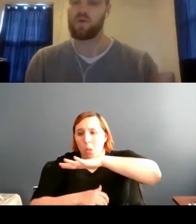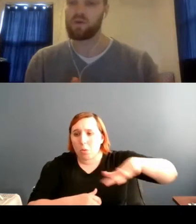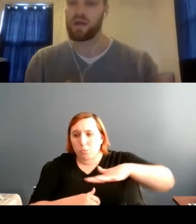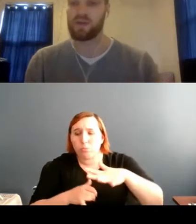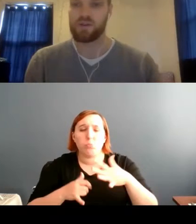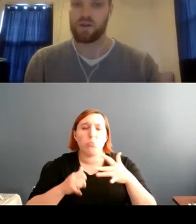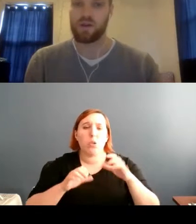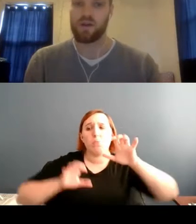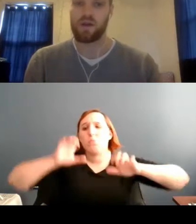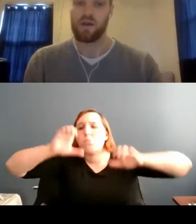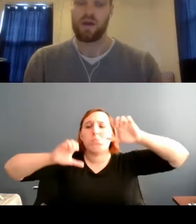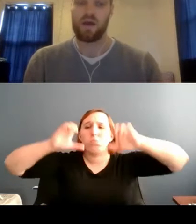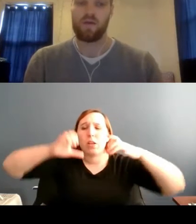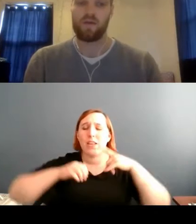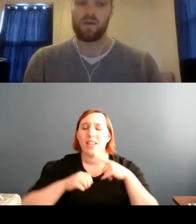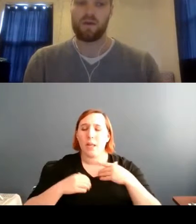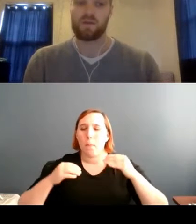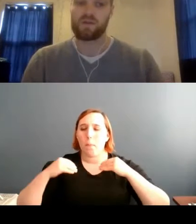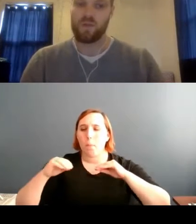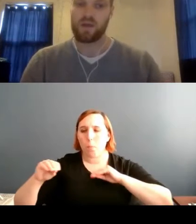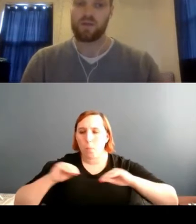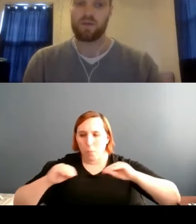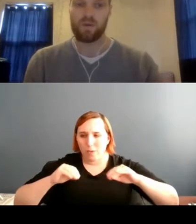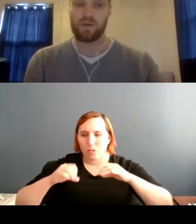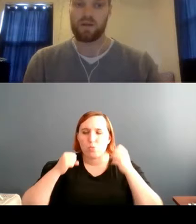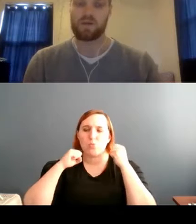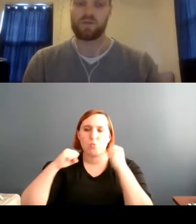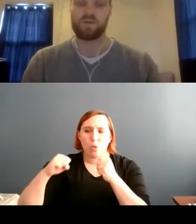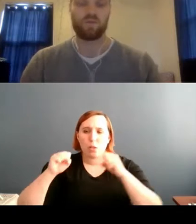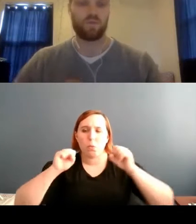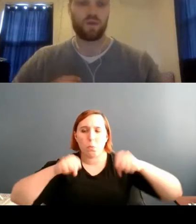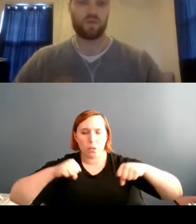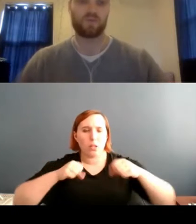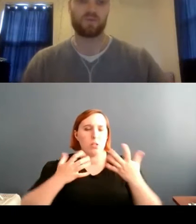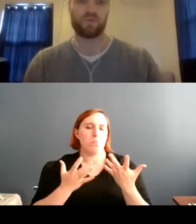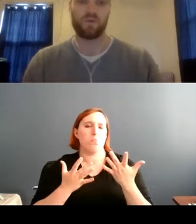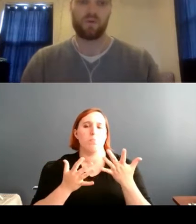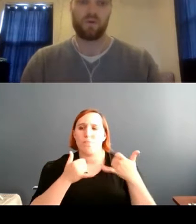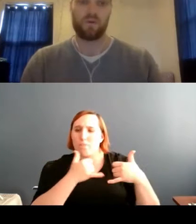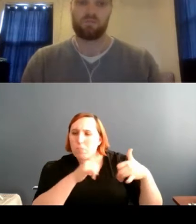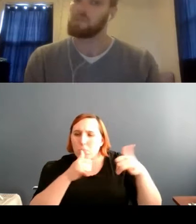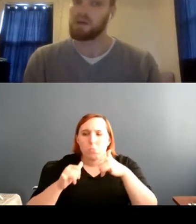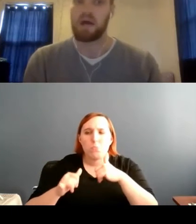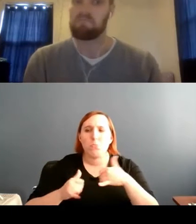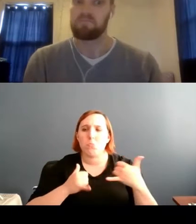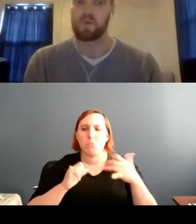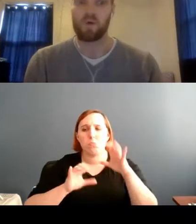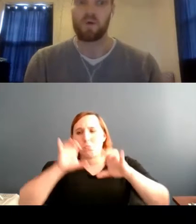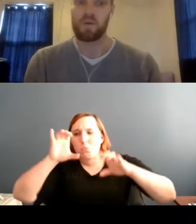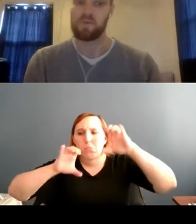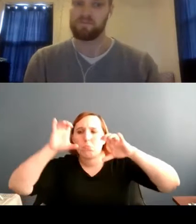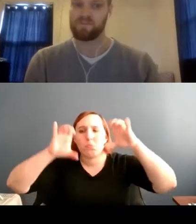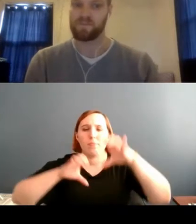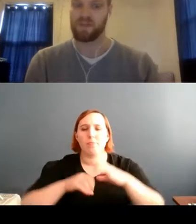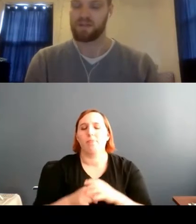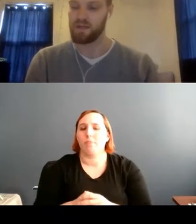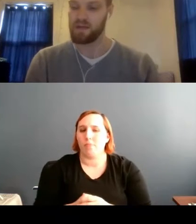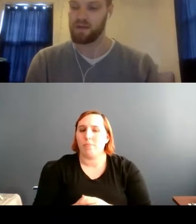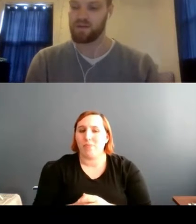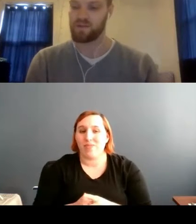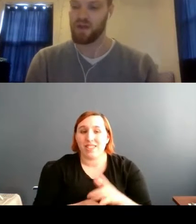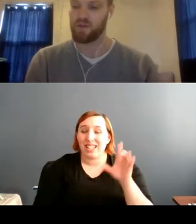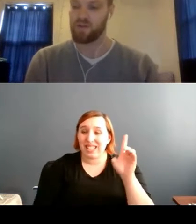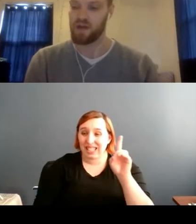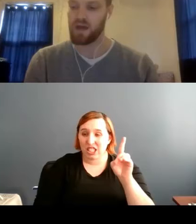just the coordination and the strength and ability to be able to climb equipment.